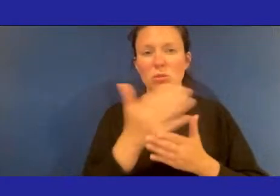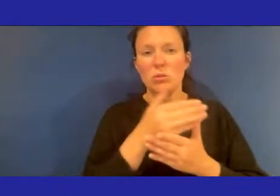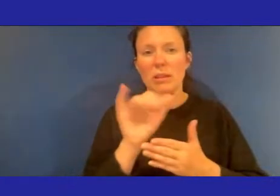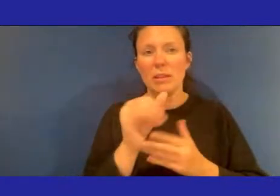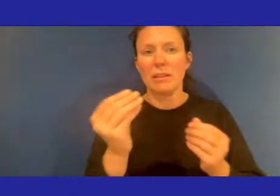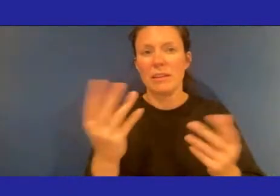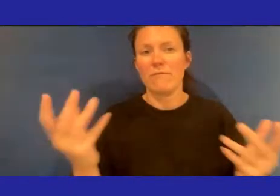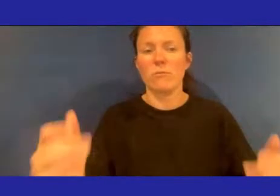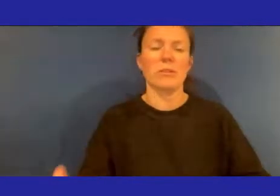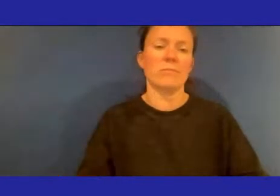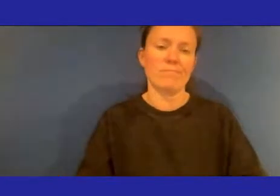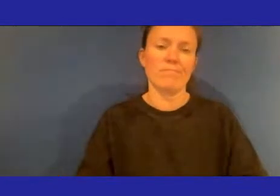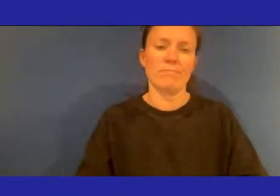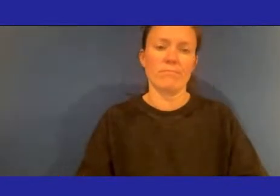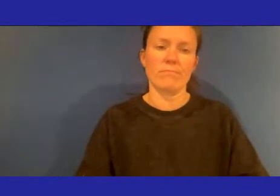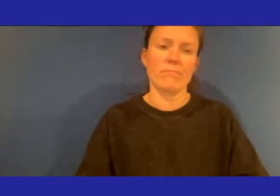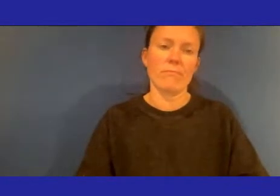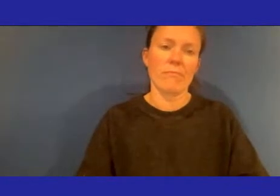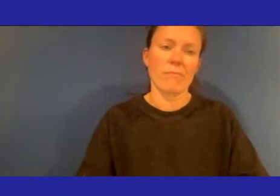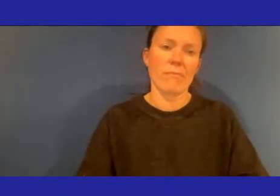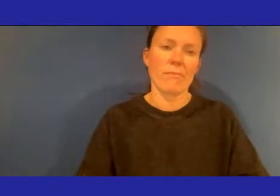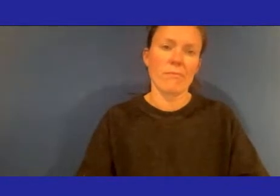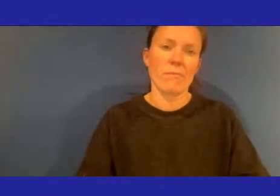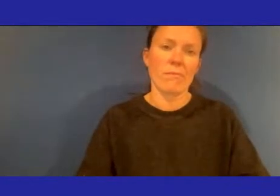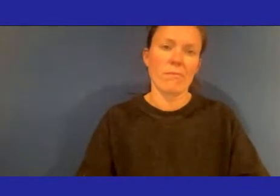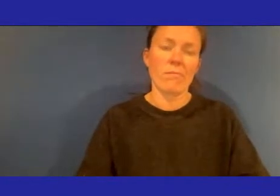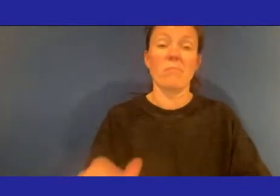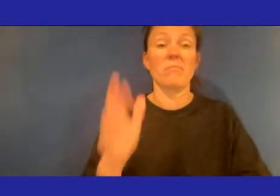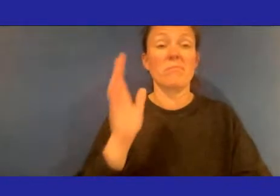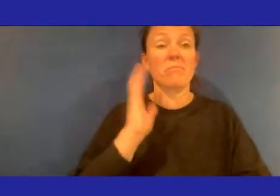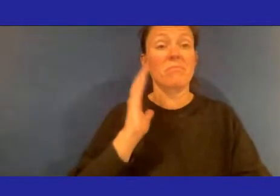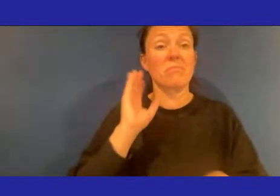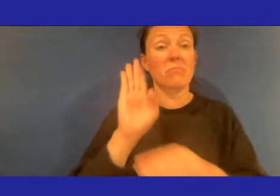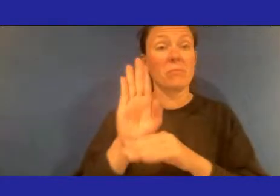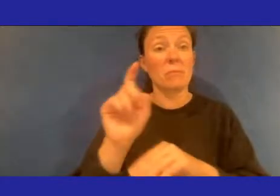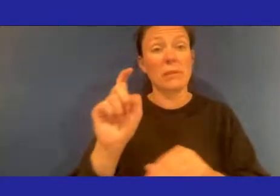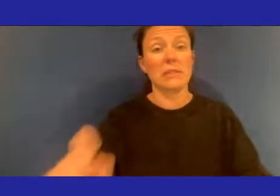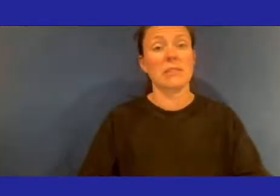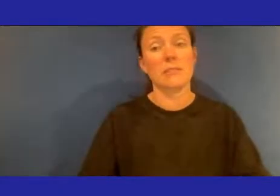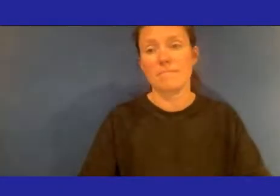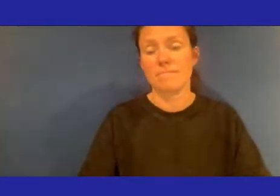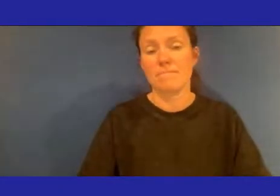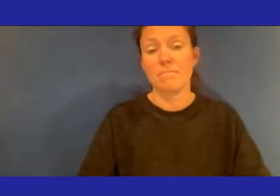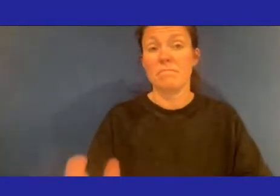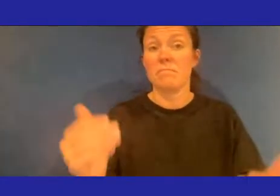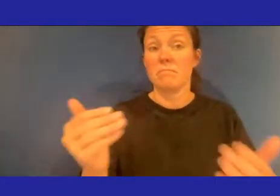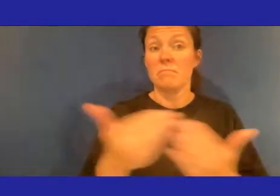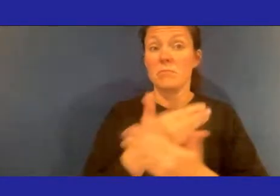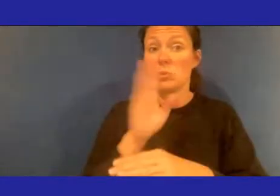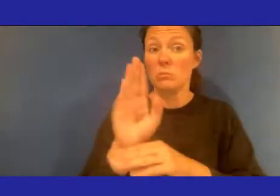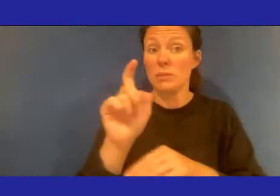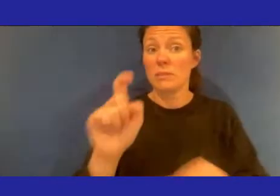you. Okay, any old business? Any new business?